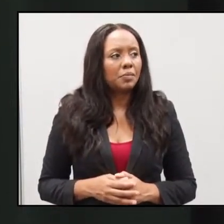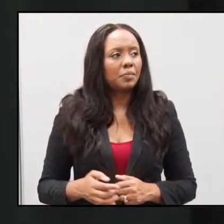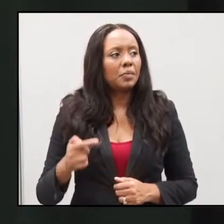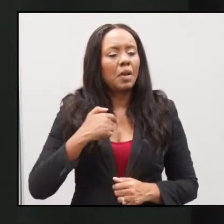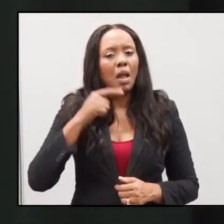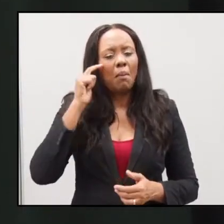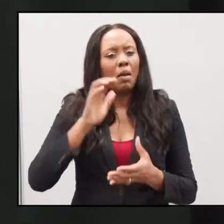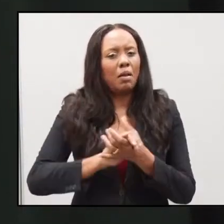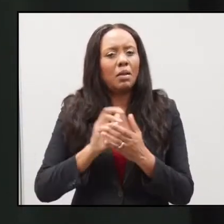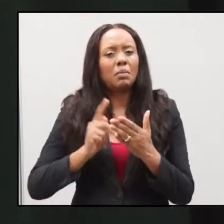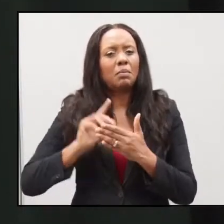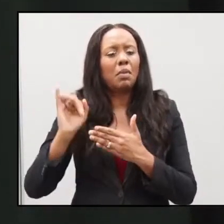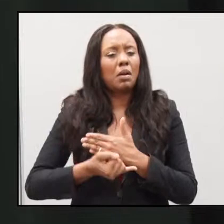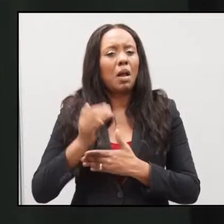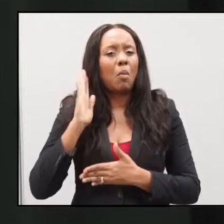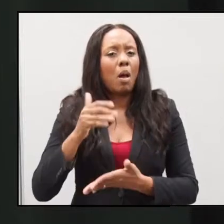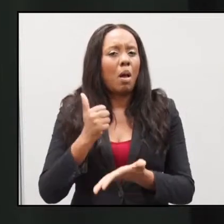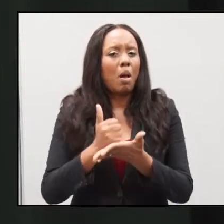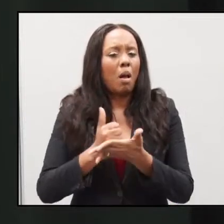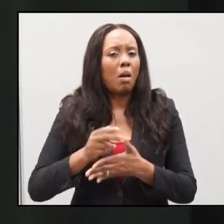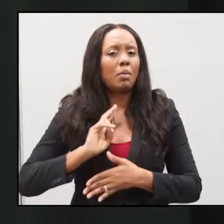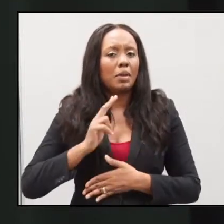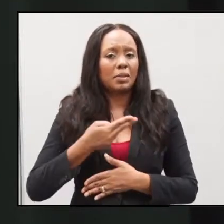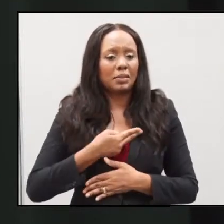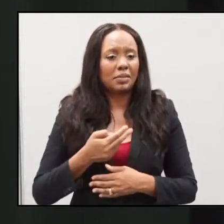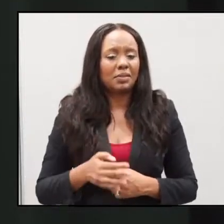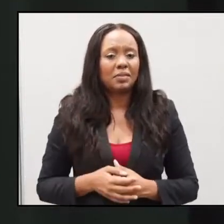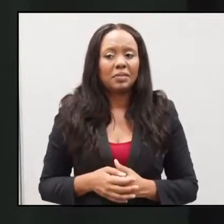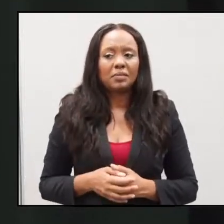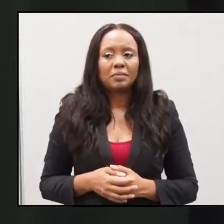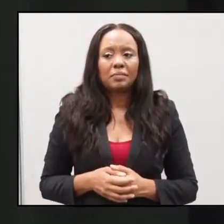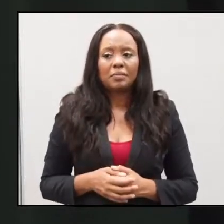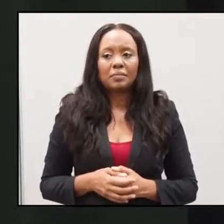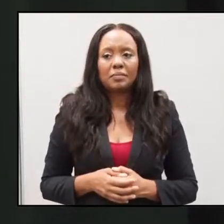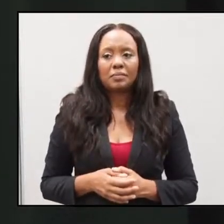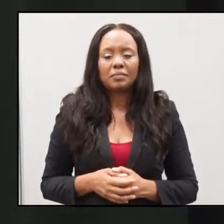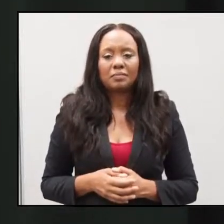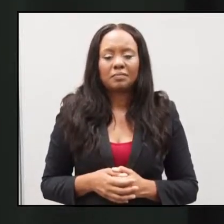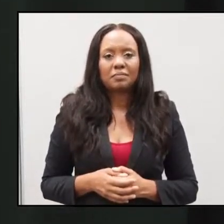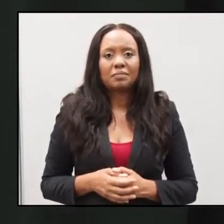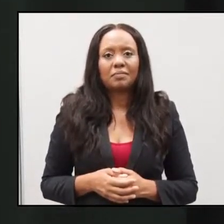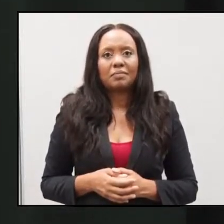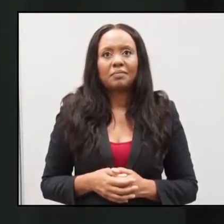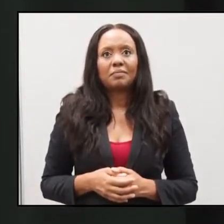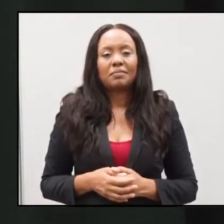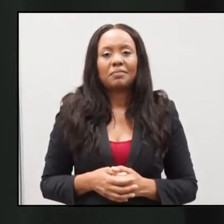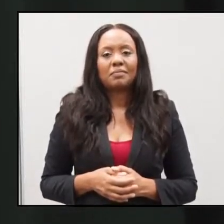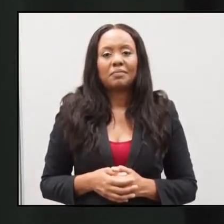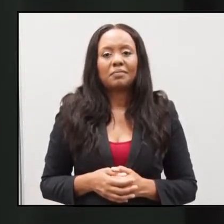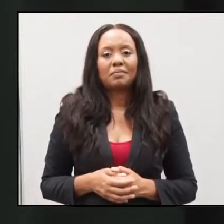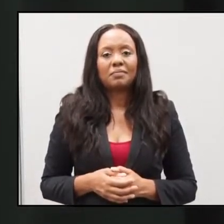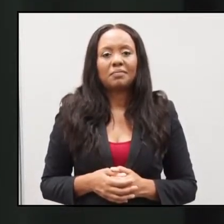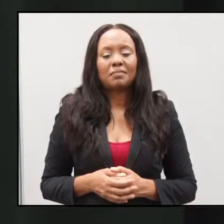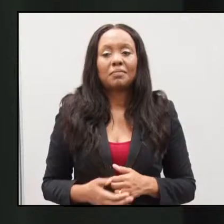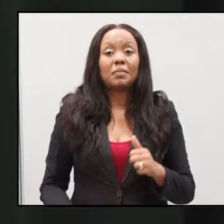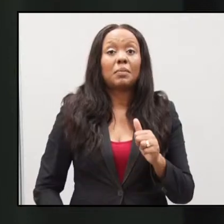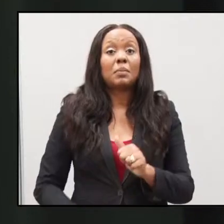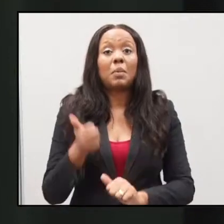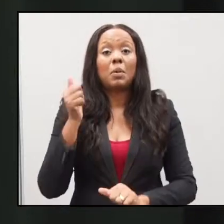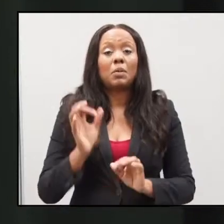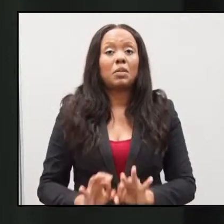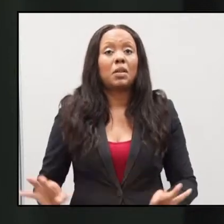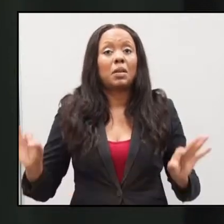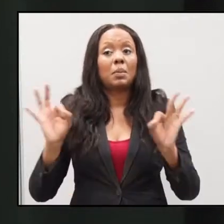to do so as a nation. It is being done first and foremost because the most important gift we can give